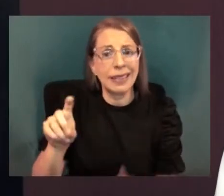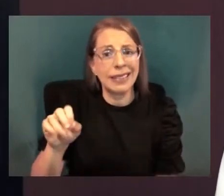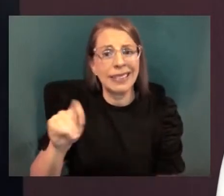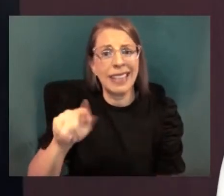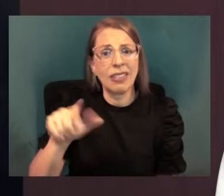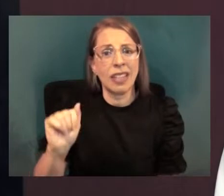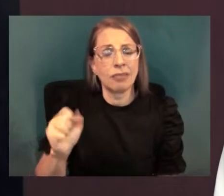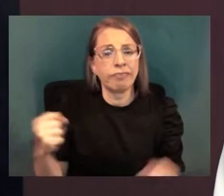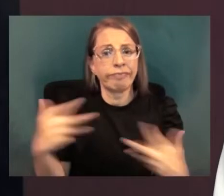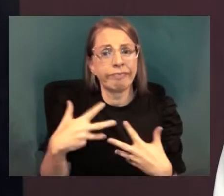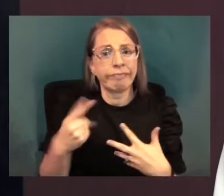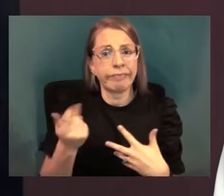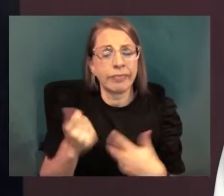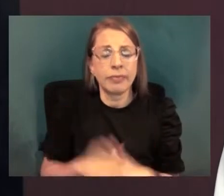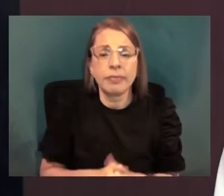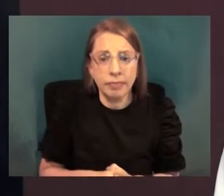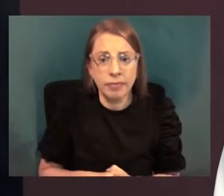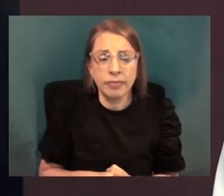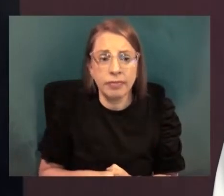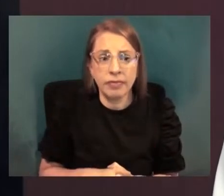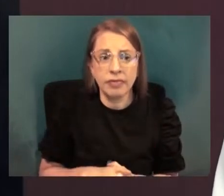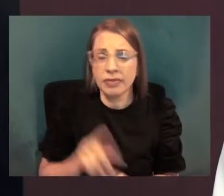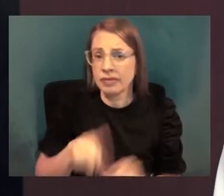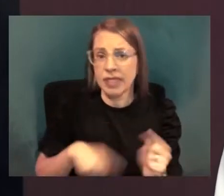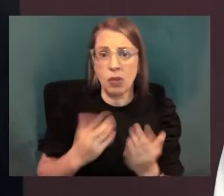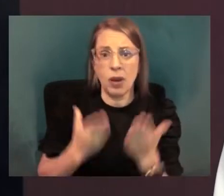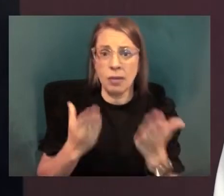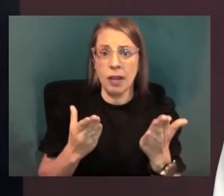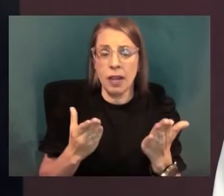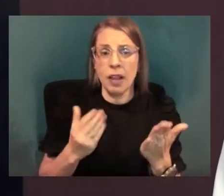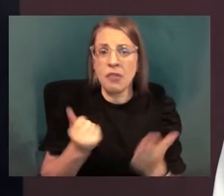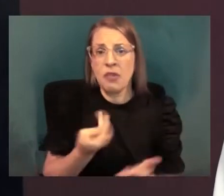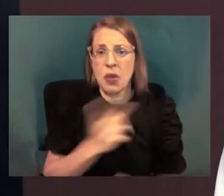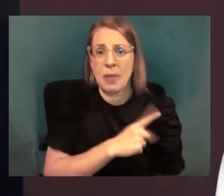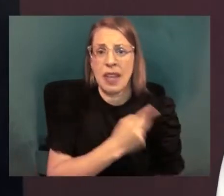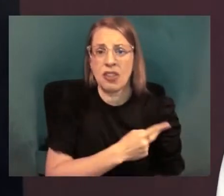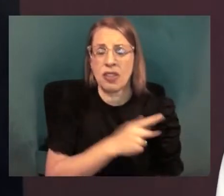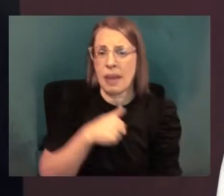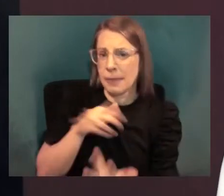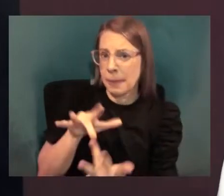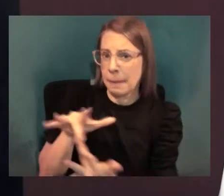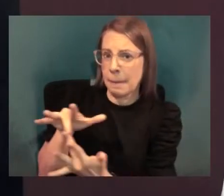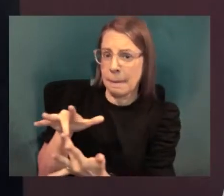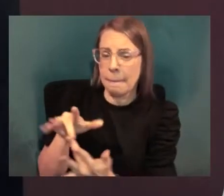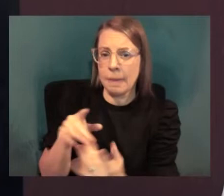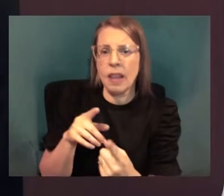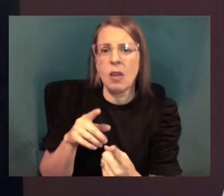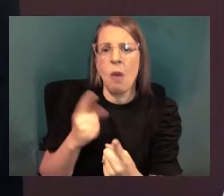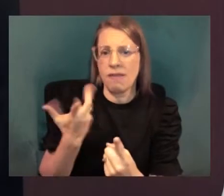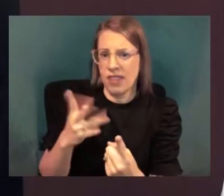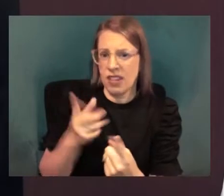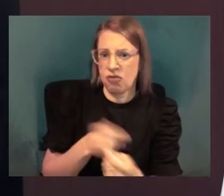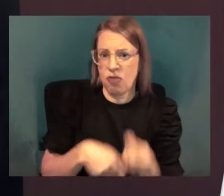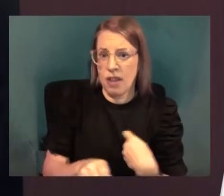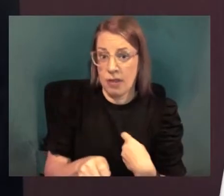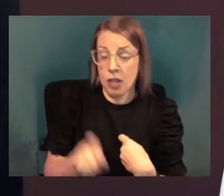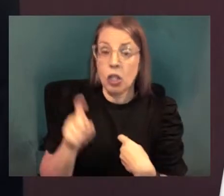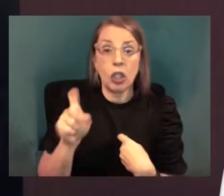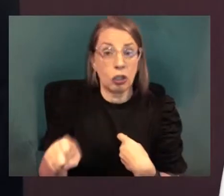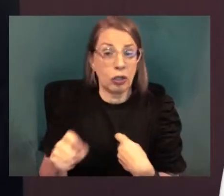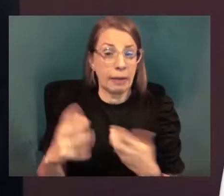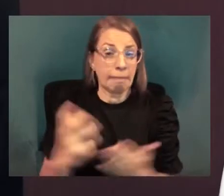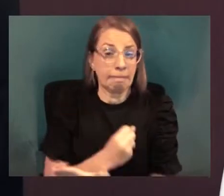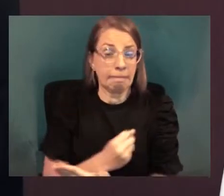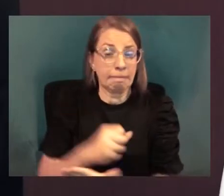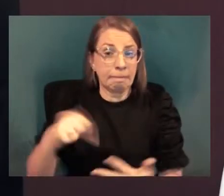bit. I don't think I could recommend to a patient. I have a couple of my patients I'm staying in contact with. One of them's had a transplant, and they asked me, should I get another vaccine? I've